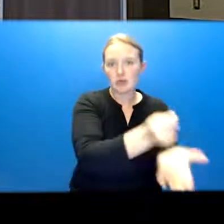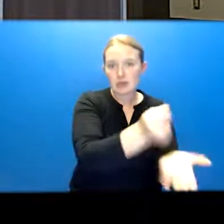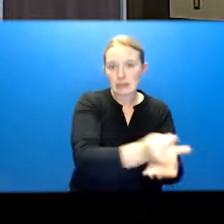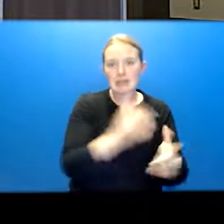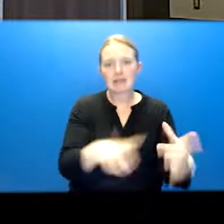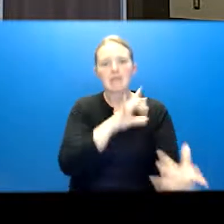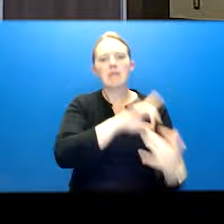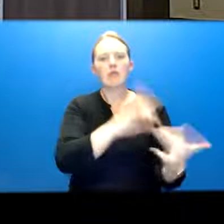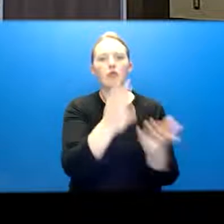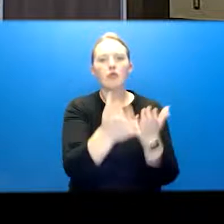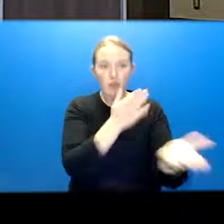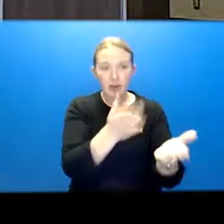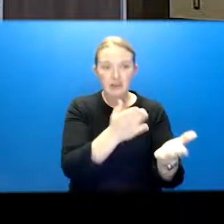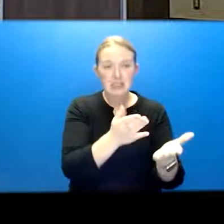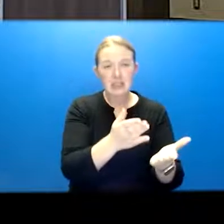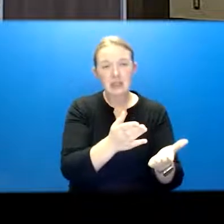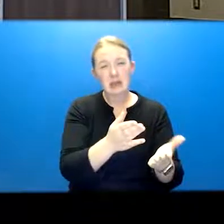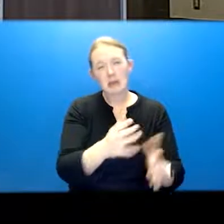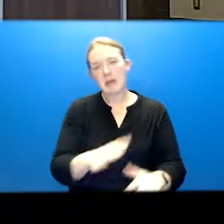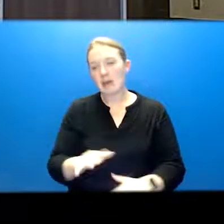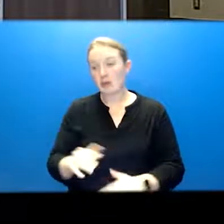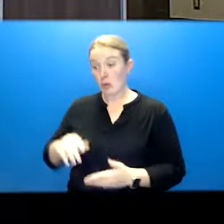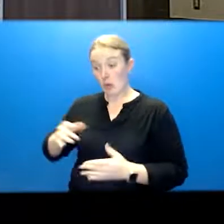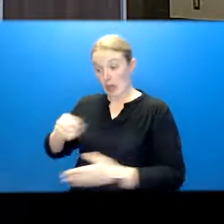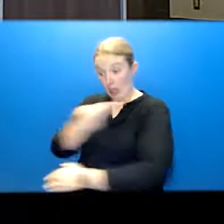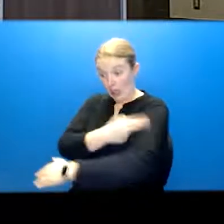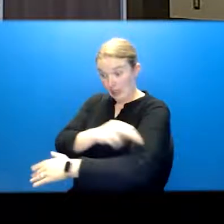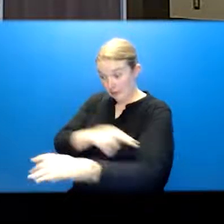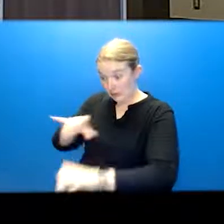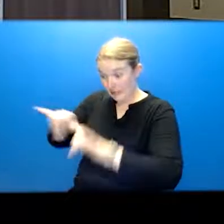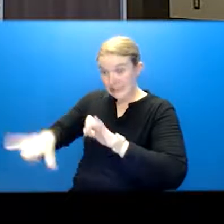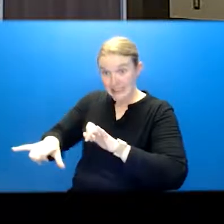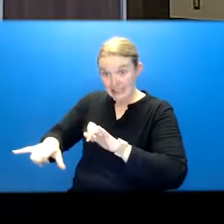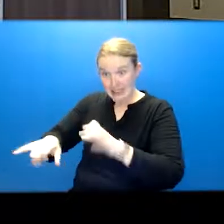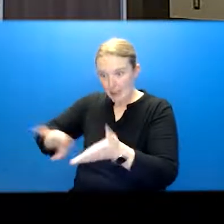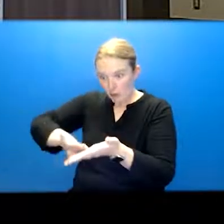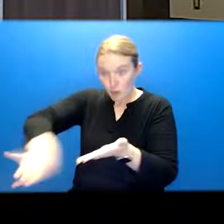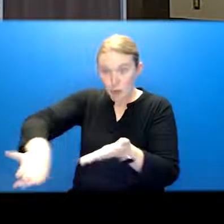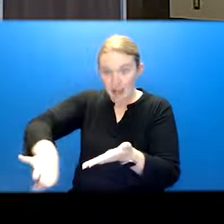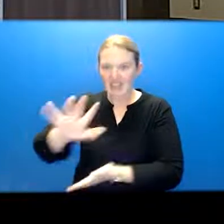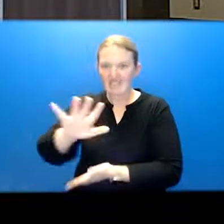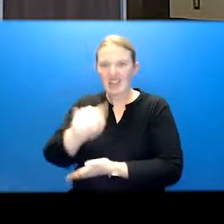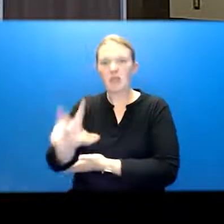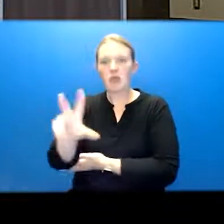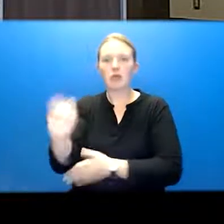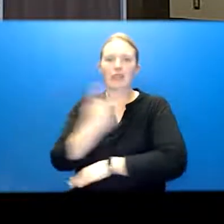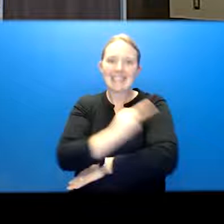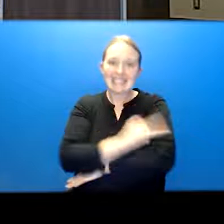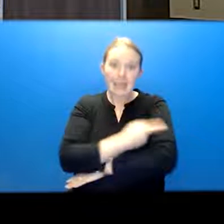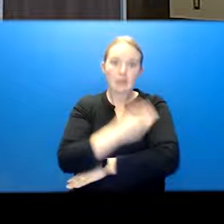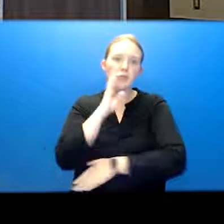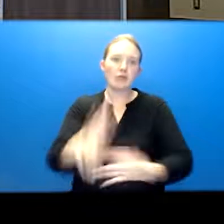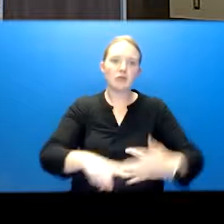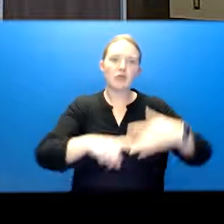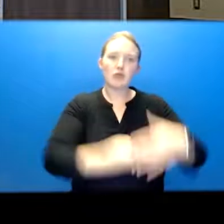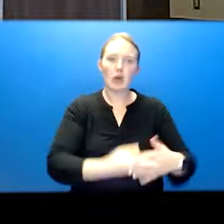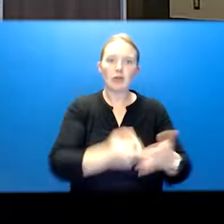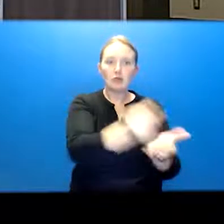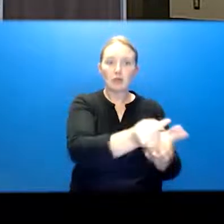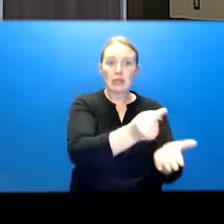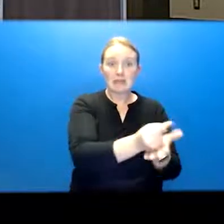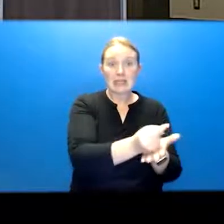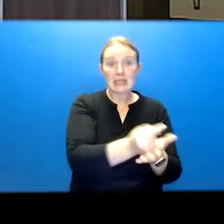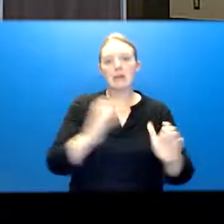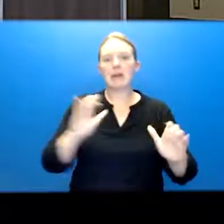services within 5 to 30 days after discharge from inpatient care, compared to individuals that did not have a family